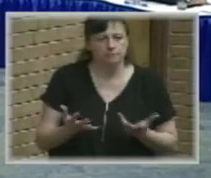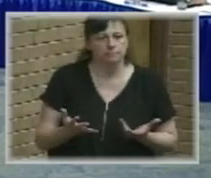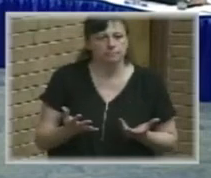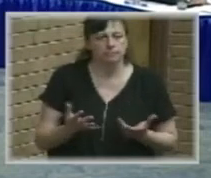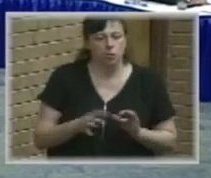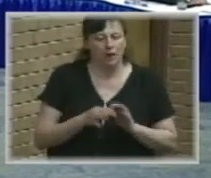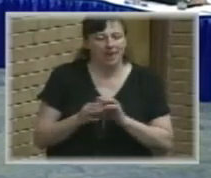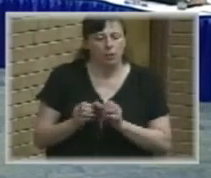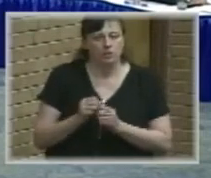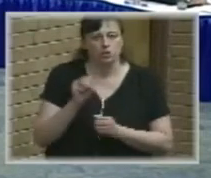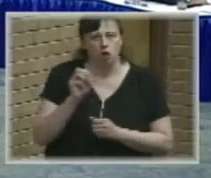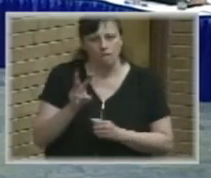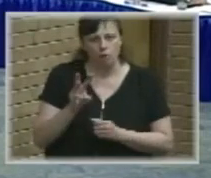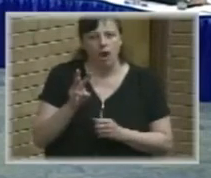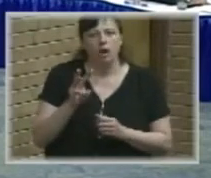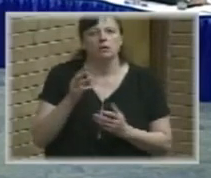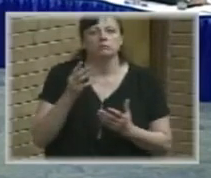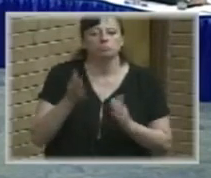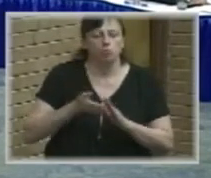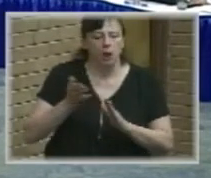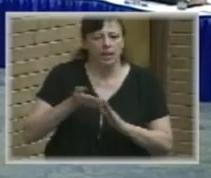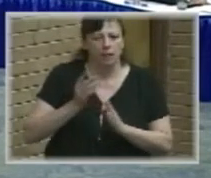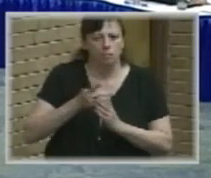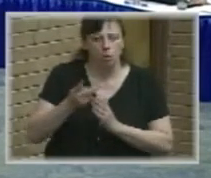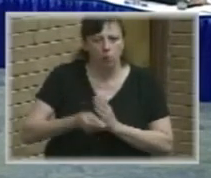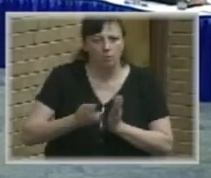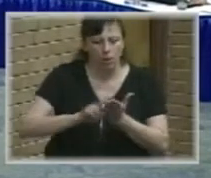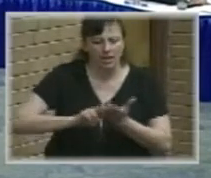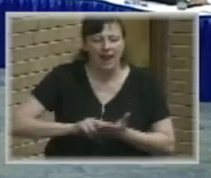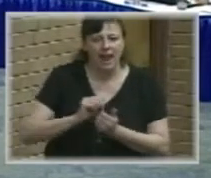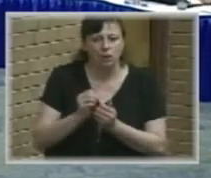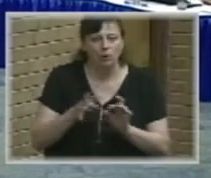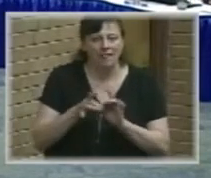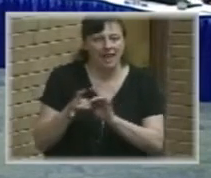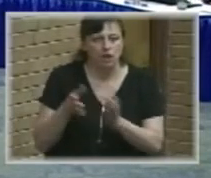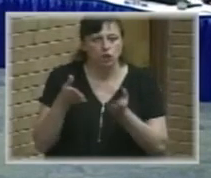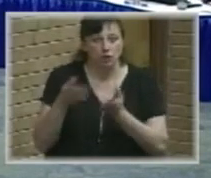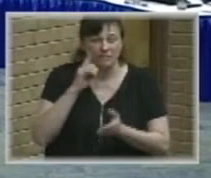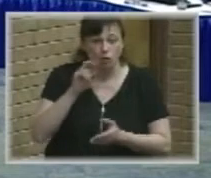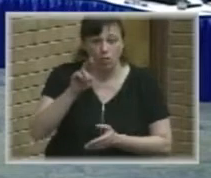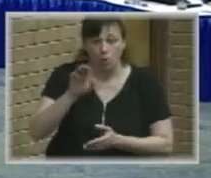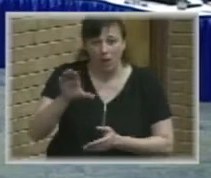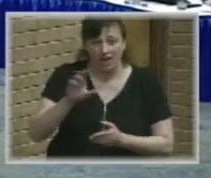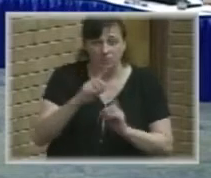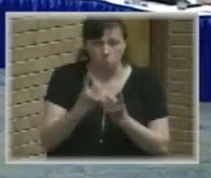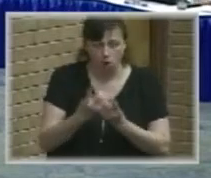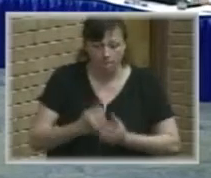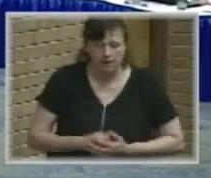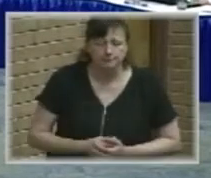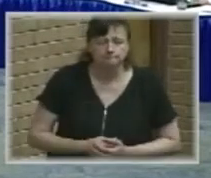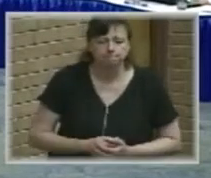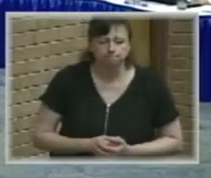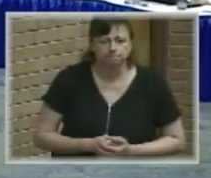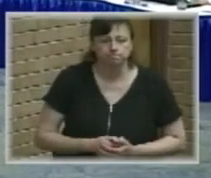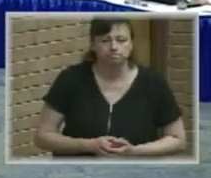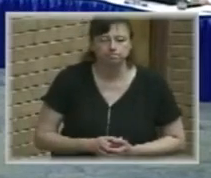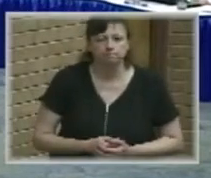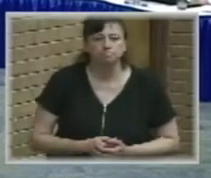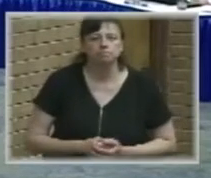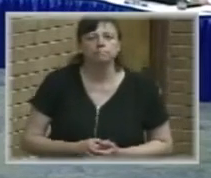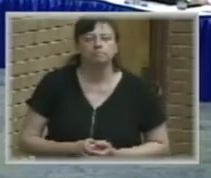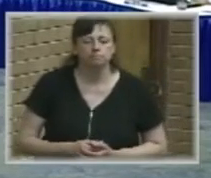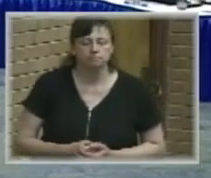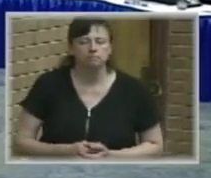terms of software to run our program registration and related services for the Recreation Department. And